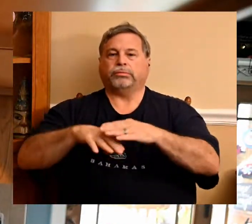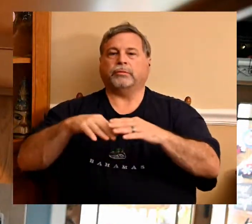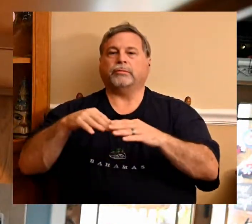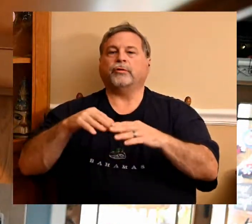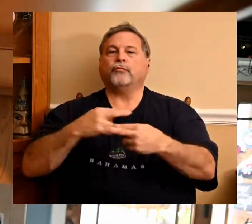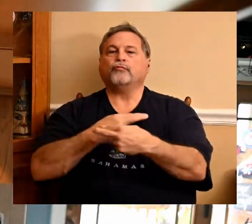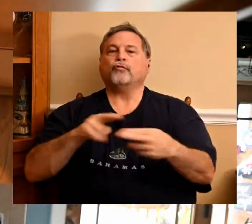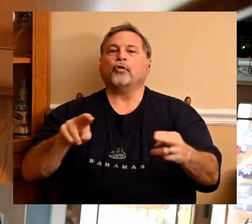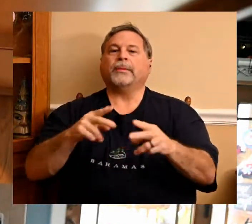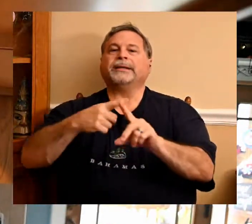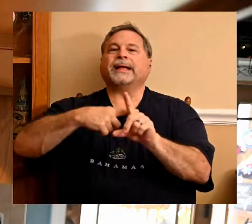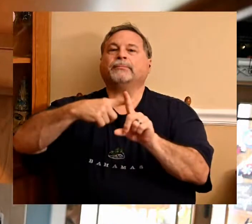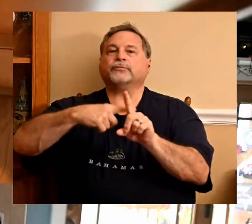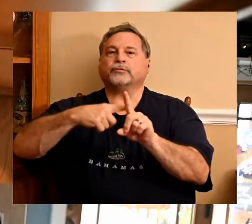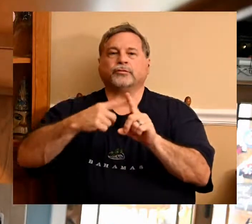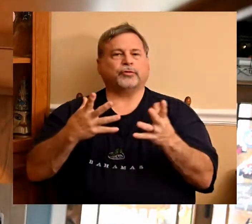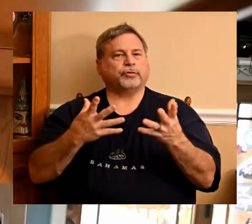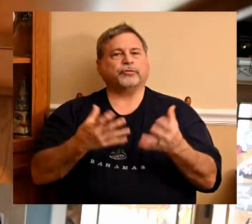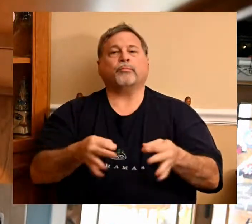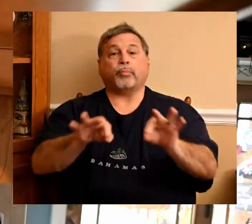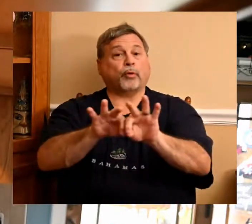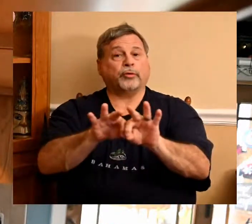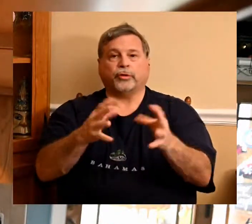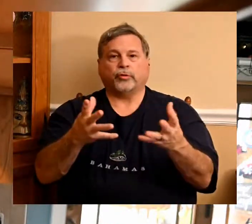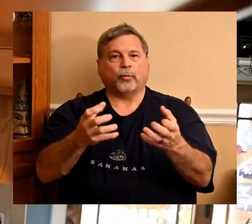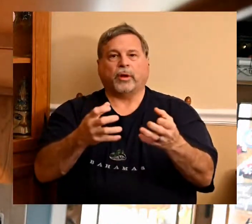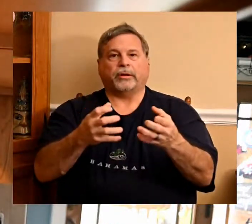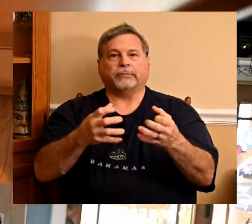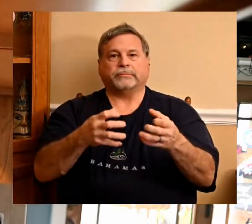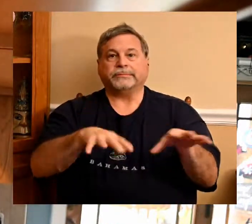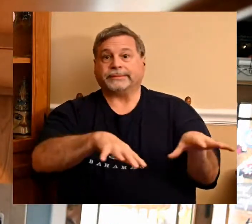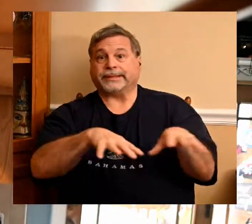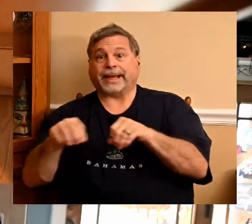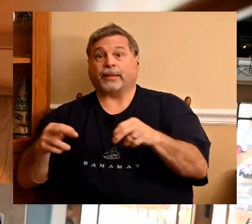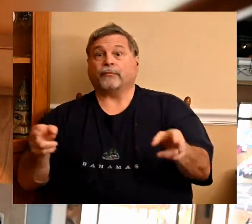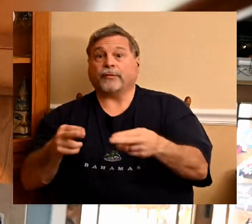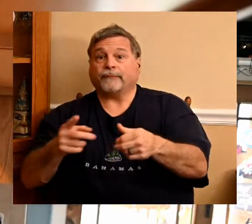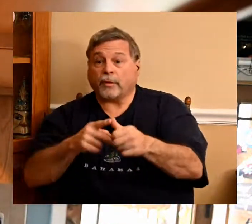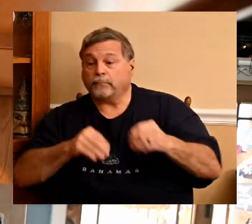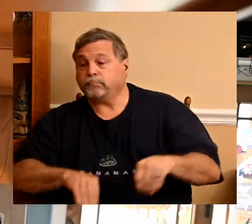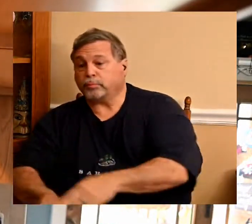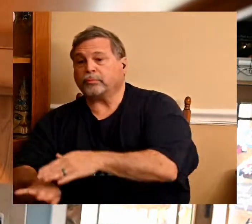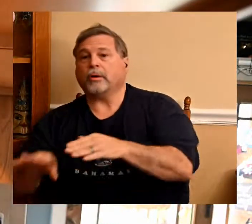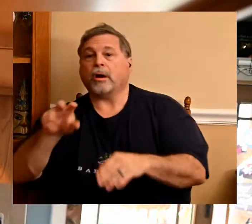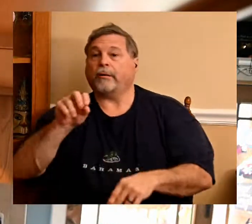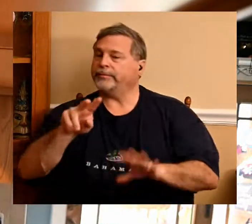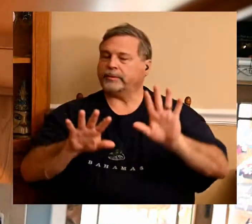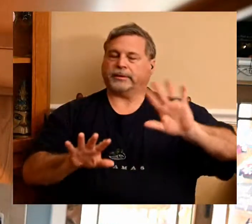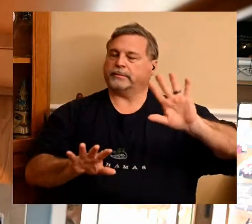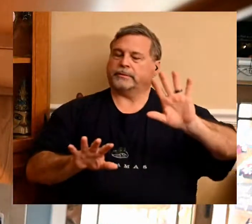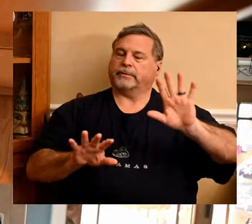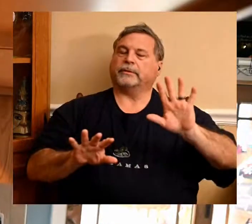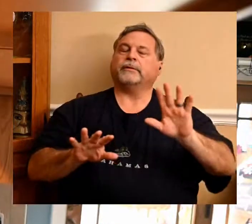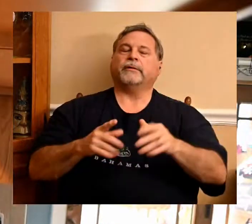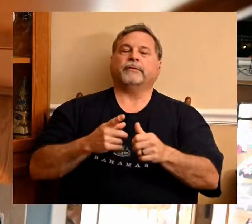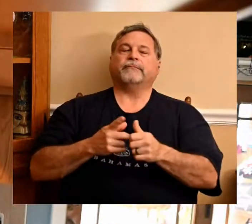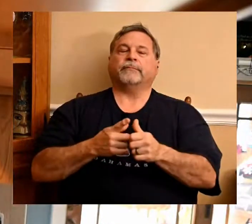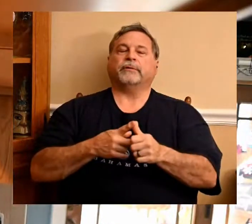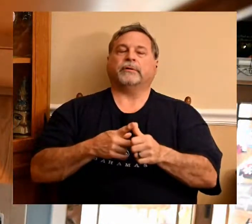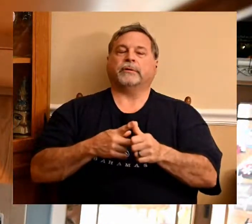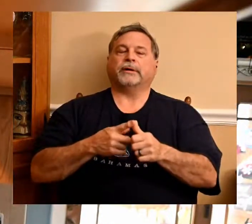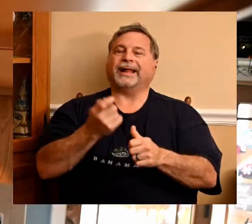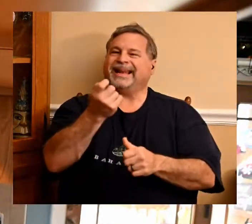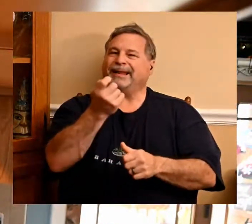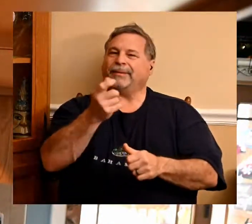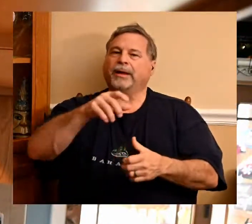that's important. You don't want to just pull it out of the refrigerator and stick it in the oven. We're going to put a little bit of